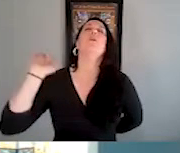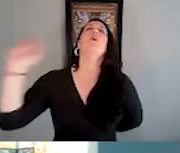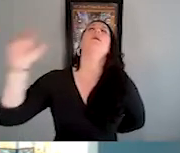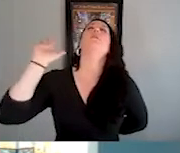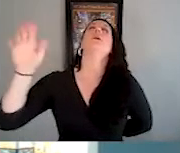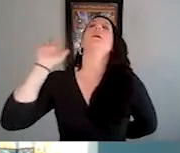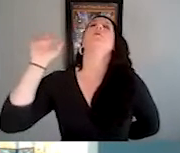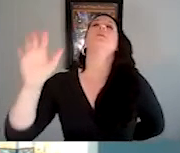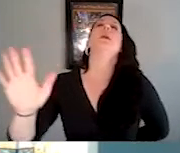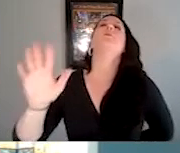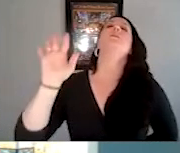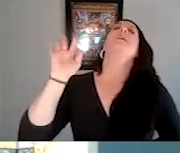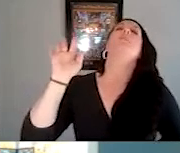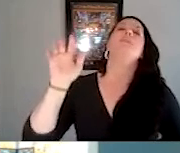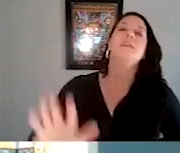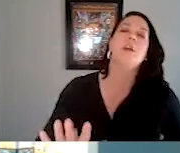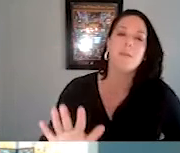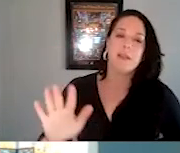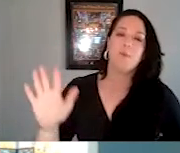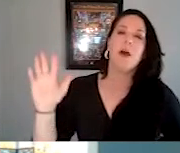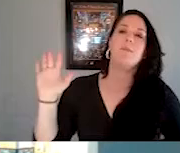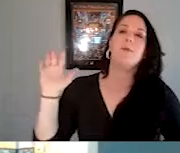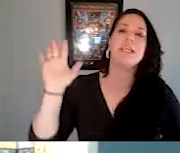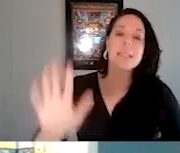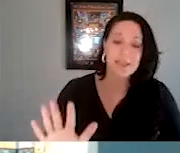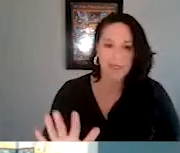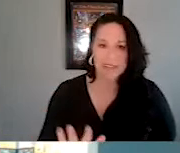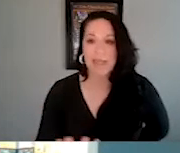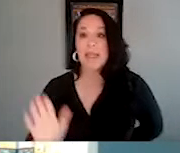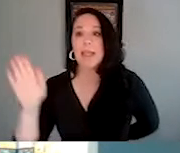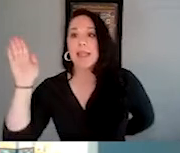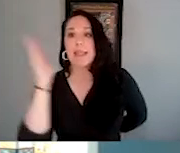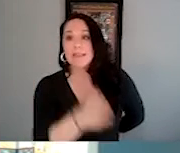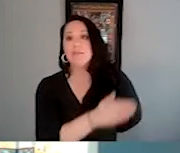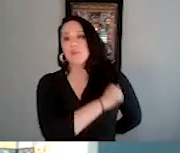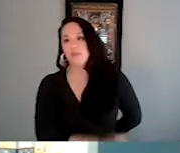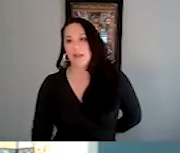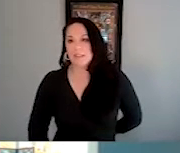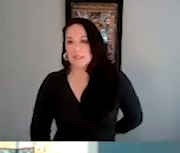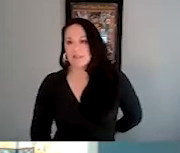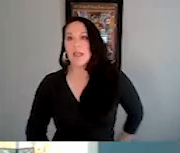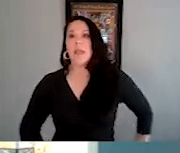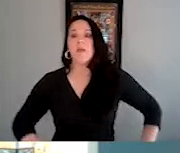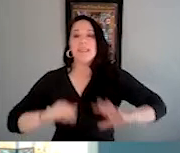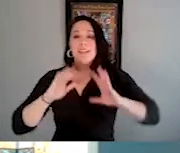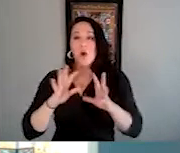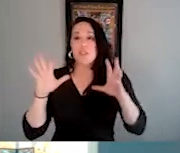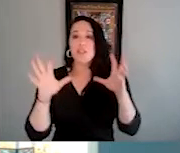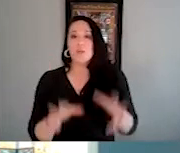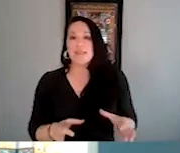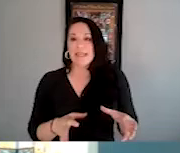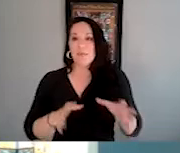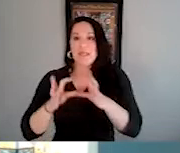coalition who's like, when are we going to get work done, Christina? I'm sick of talking about the problem. I want to get something done. Get them to do environmental scans. Because